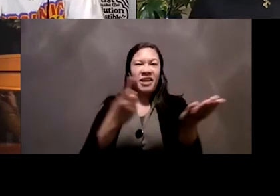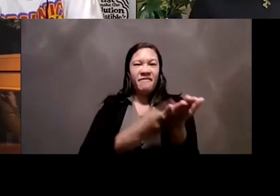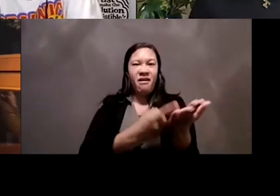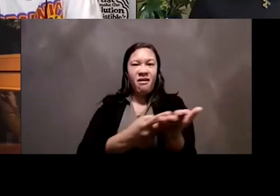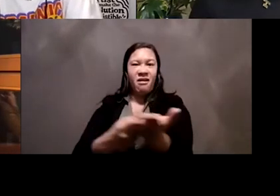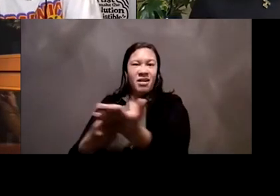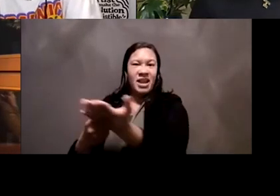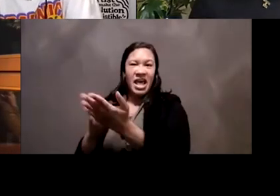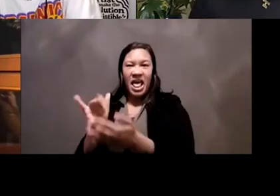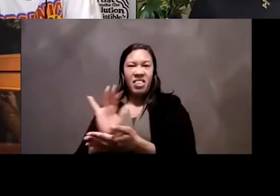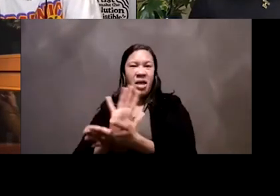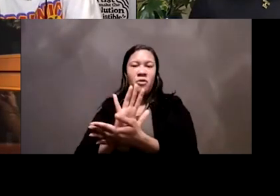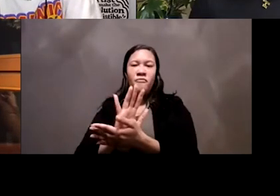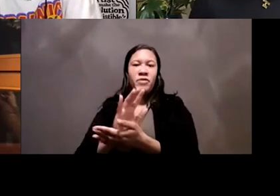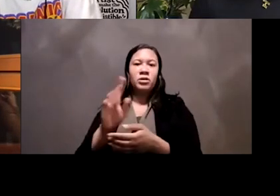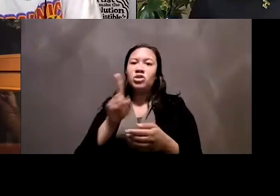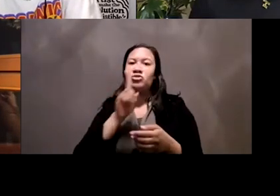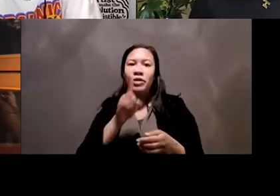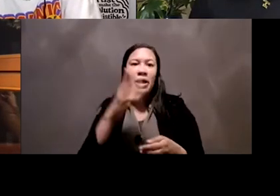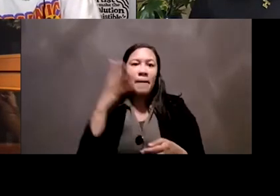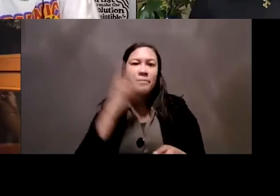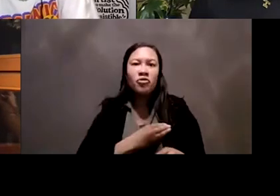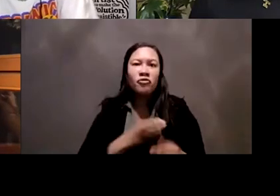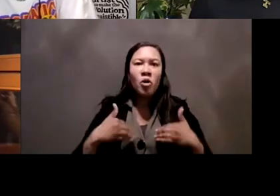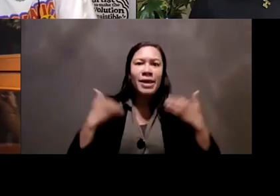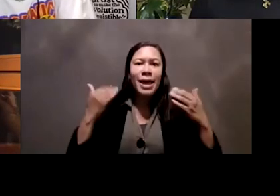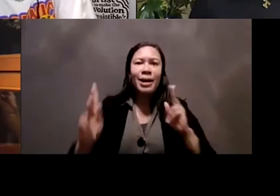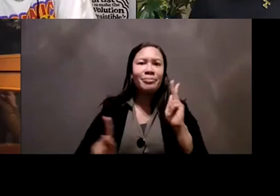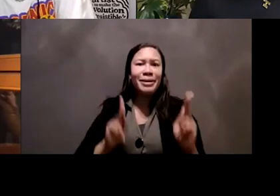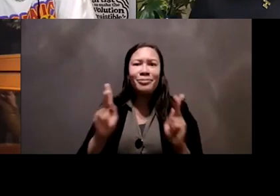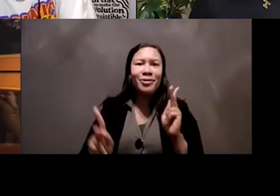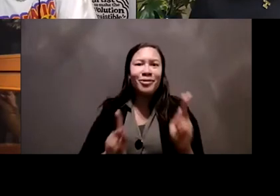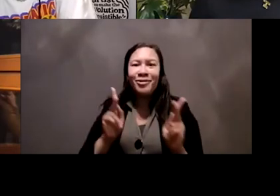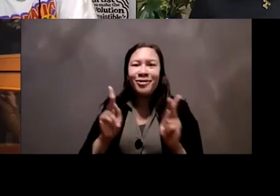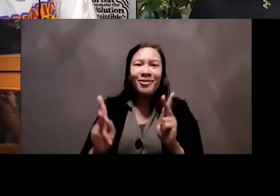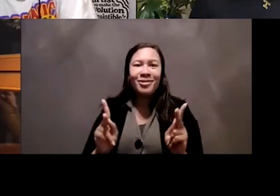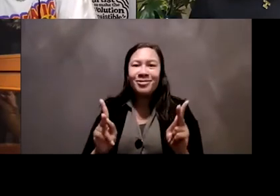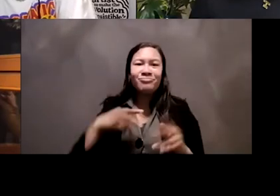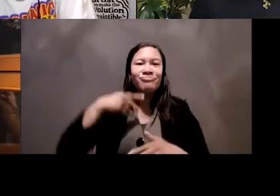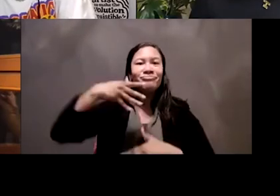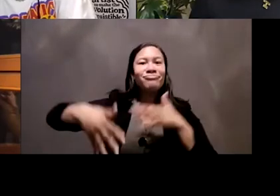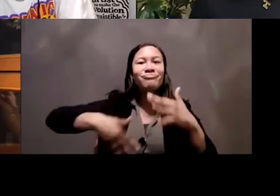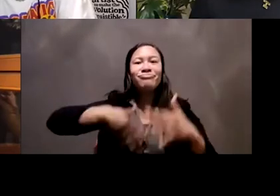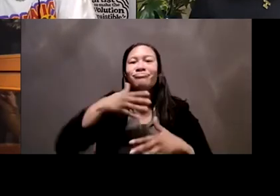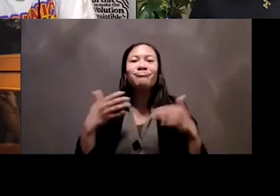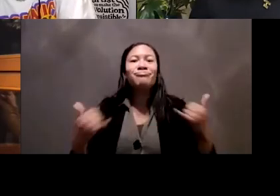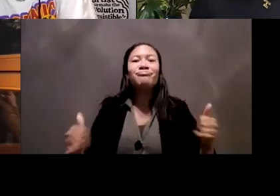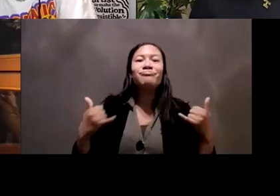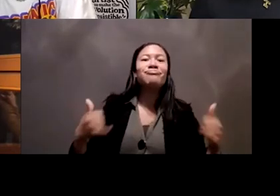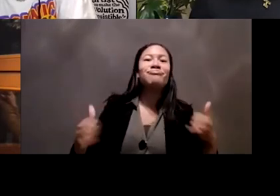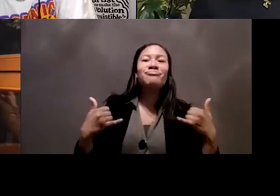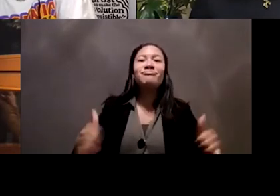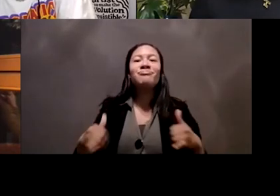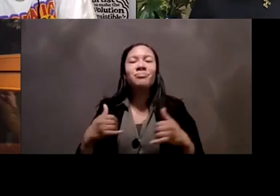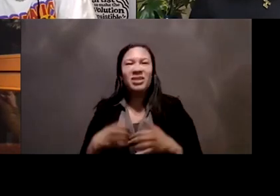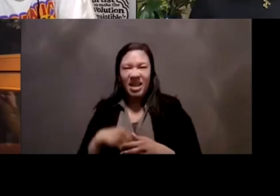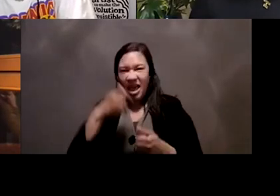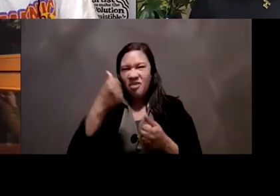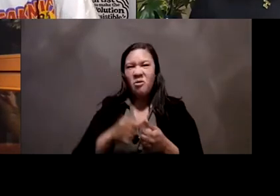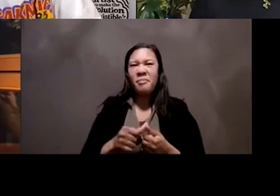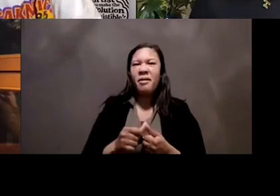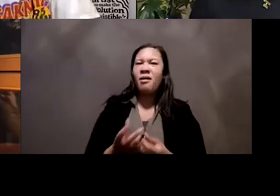just these incredibly beautiful young people. And I just remember that feeling of, you know, an